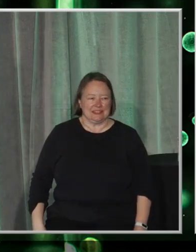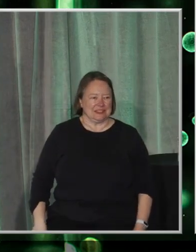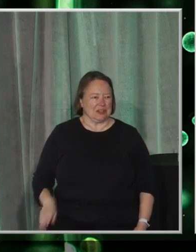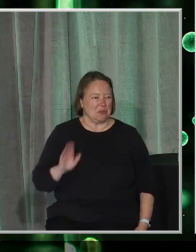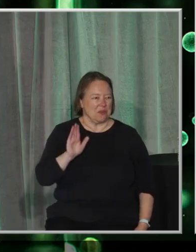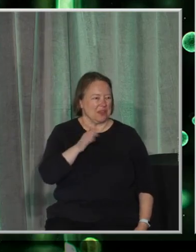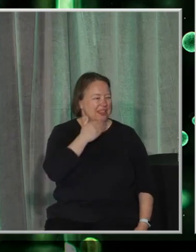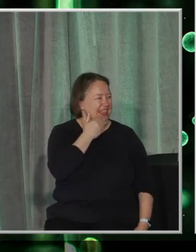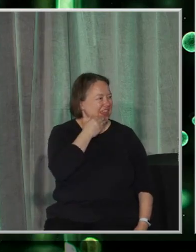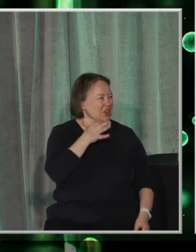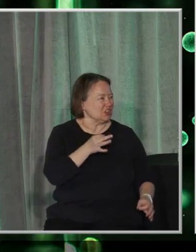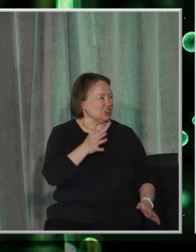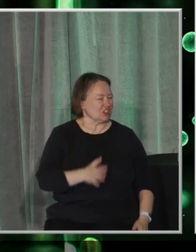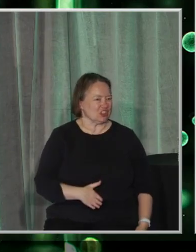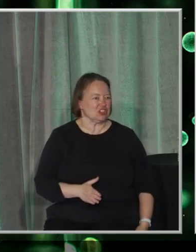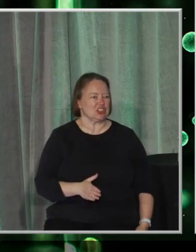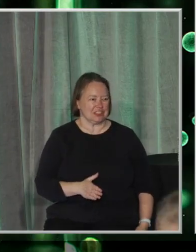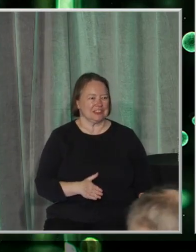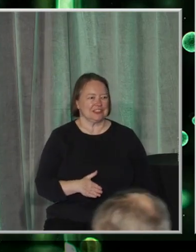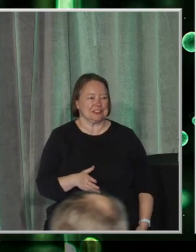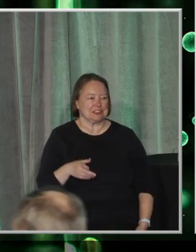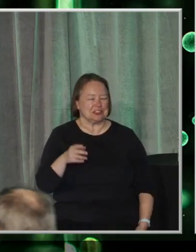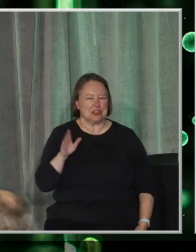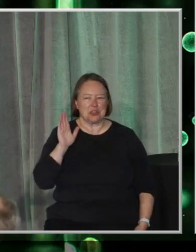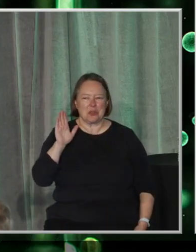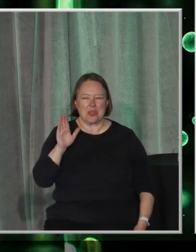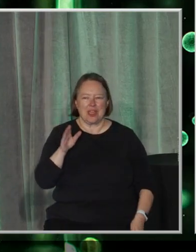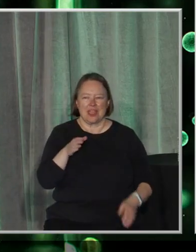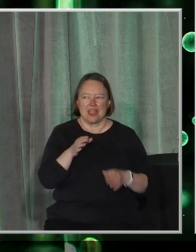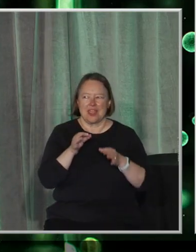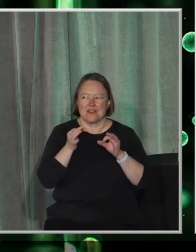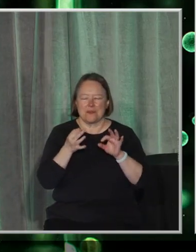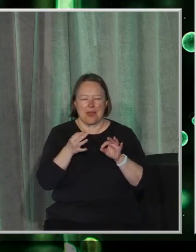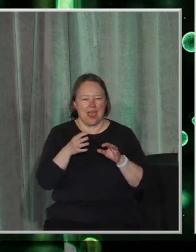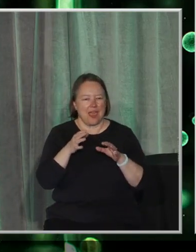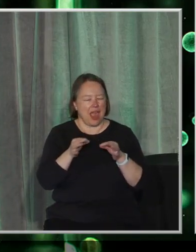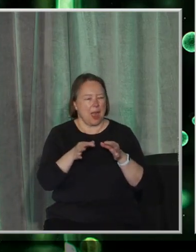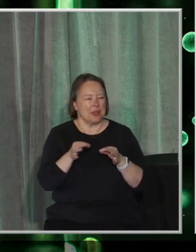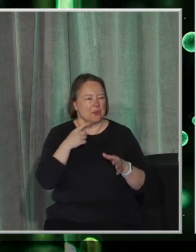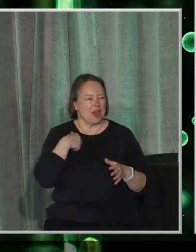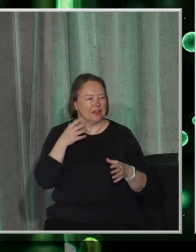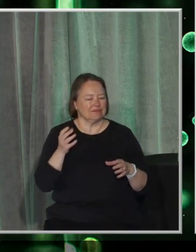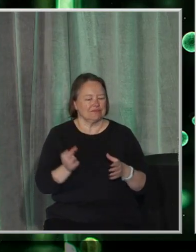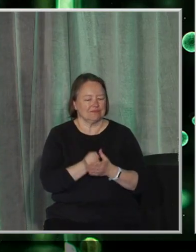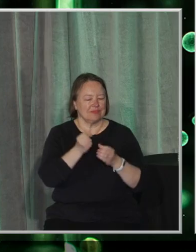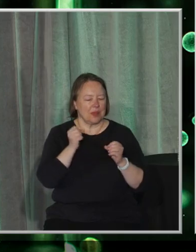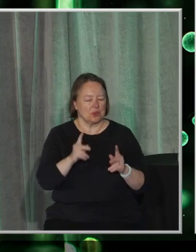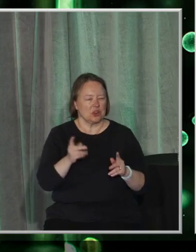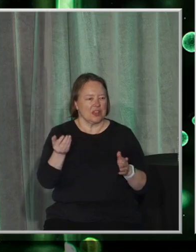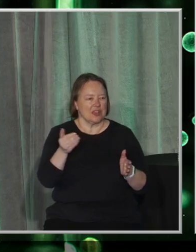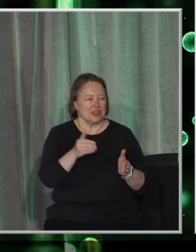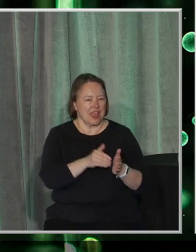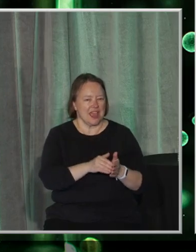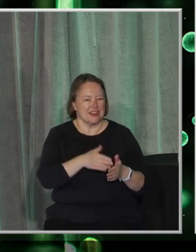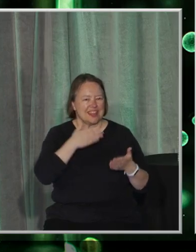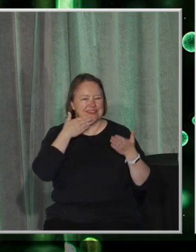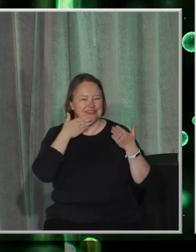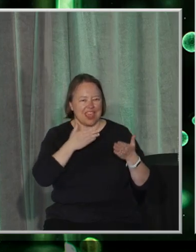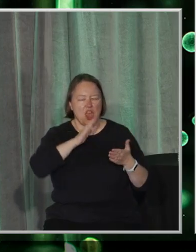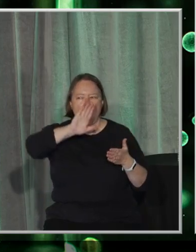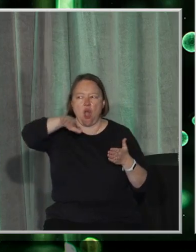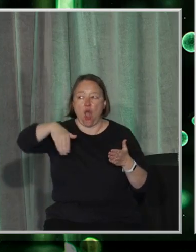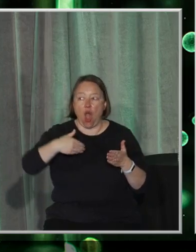Wonderful. Thank you, judges. Great feedback and comments. And we'd like to take the opportunity once again to thank